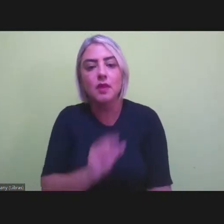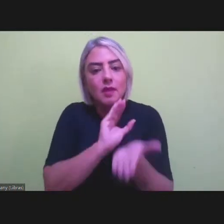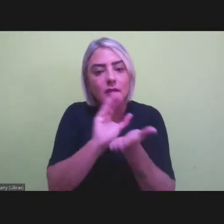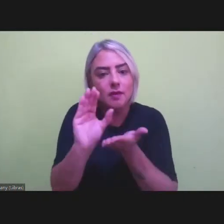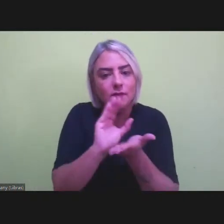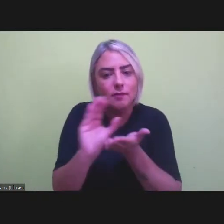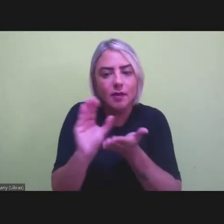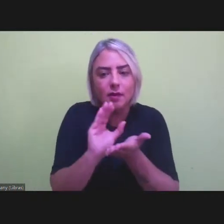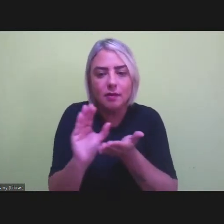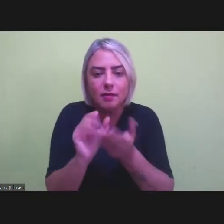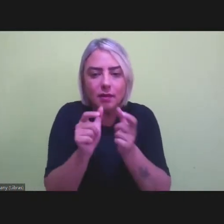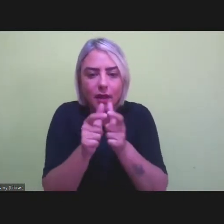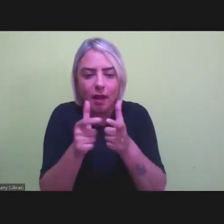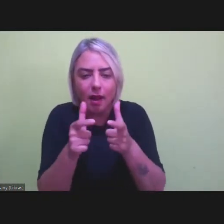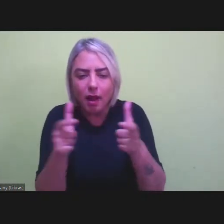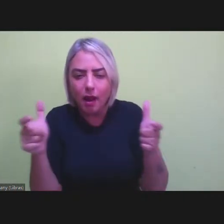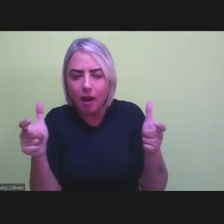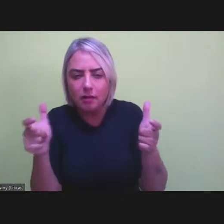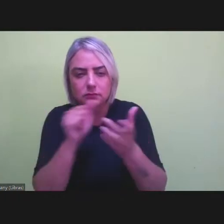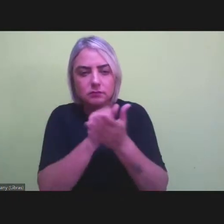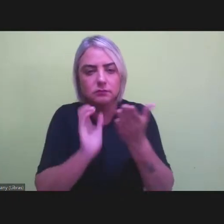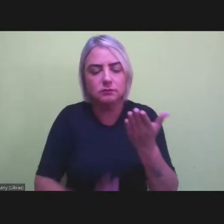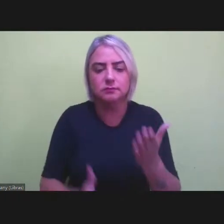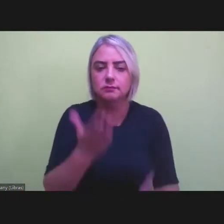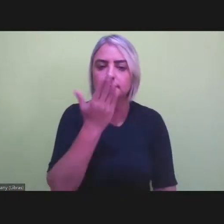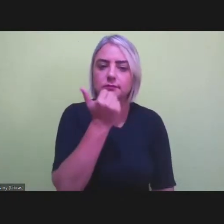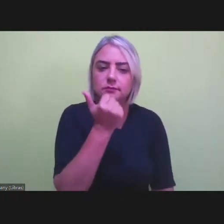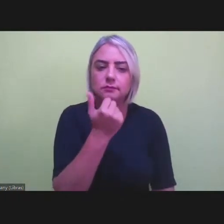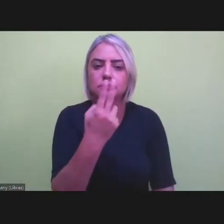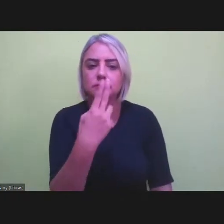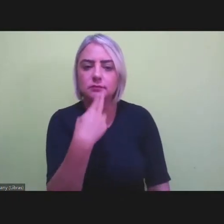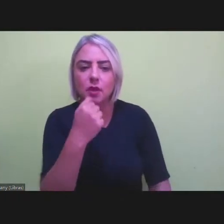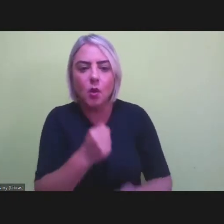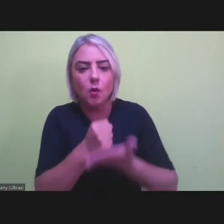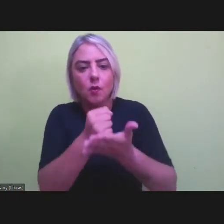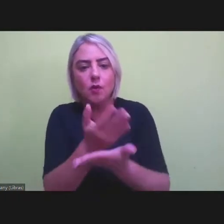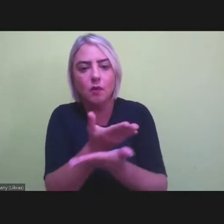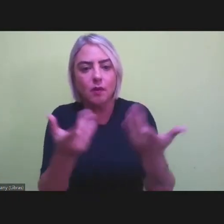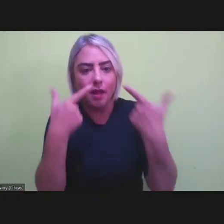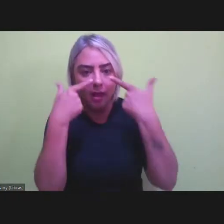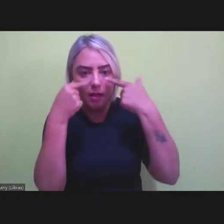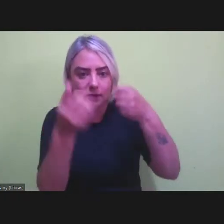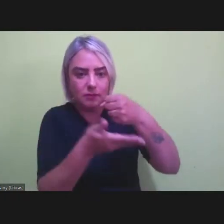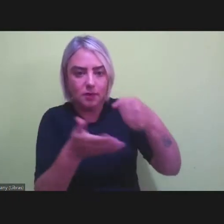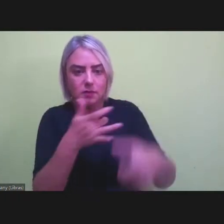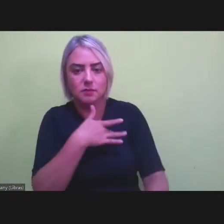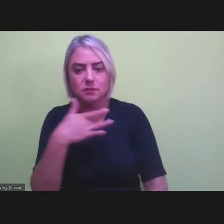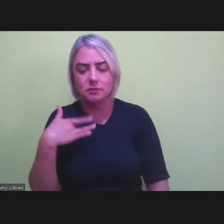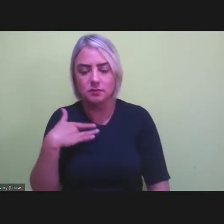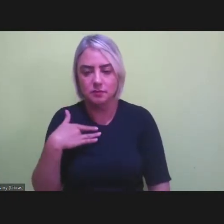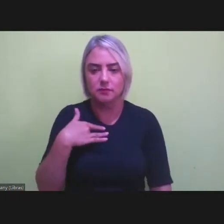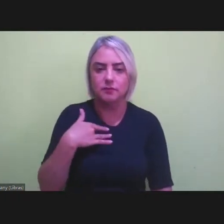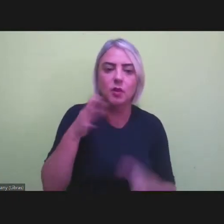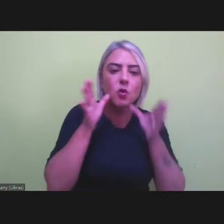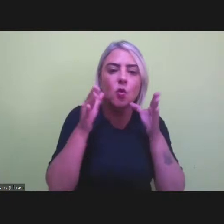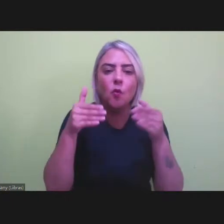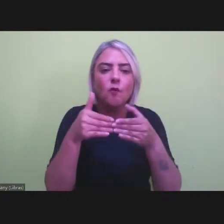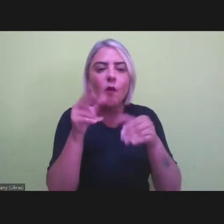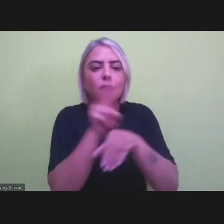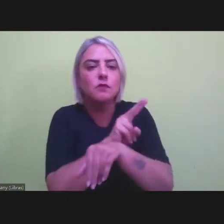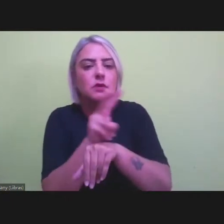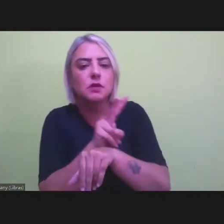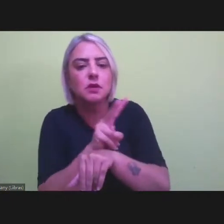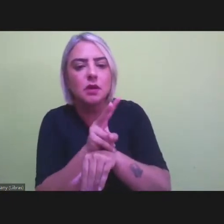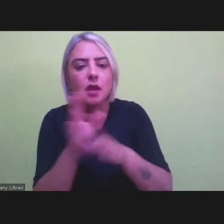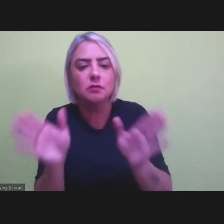nutrition, invest in the amplifying of the actions of food and nutrition offered to primary